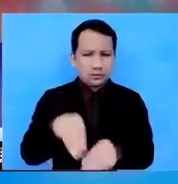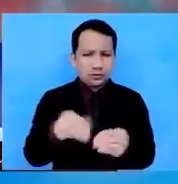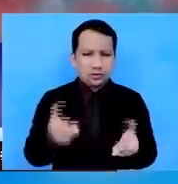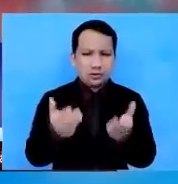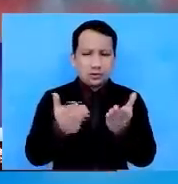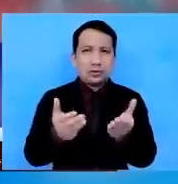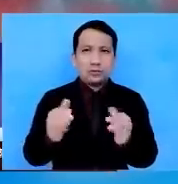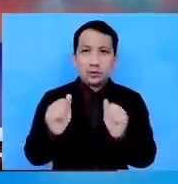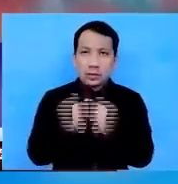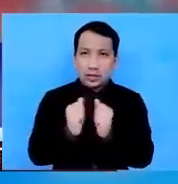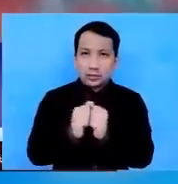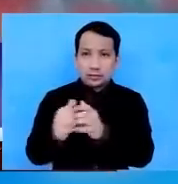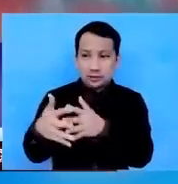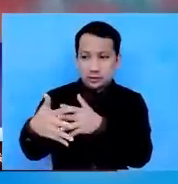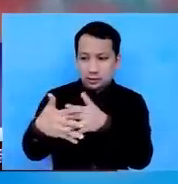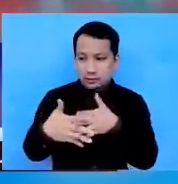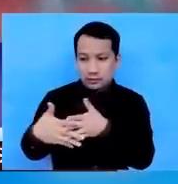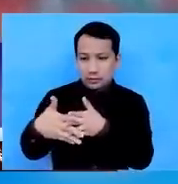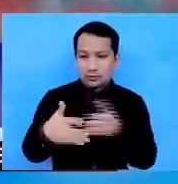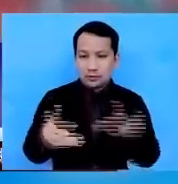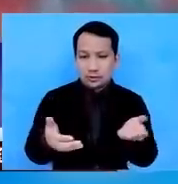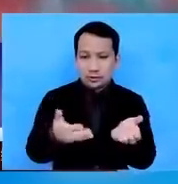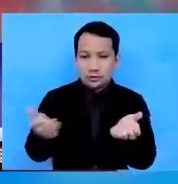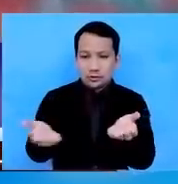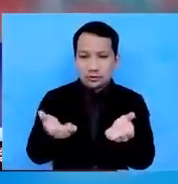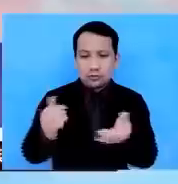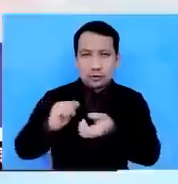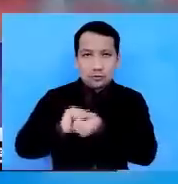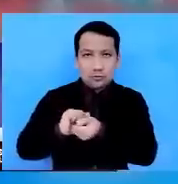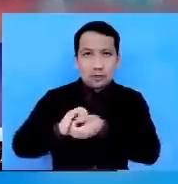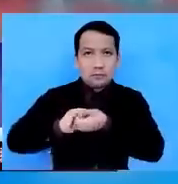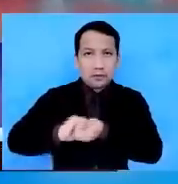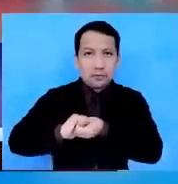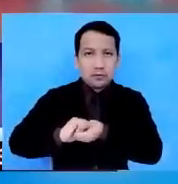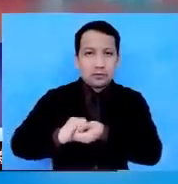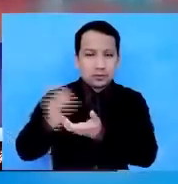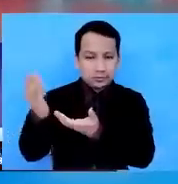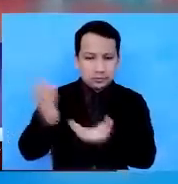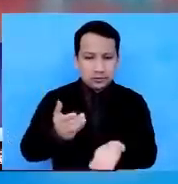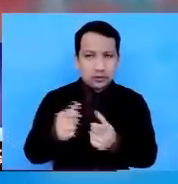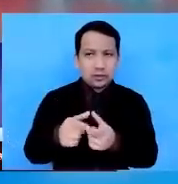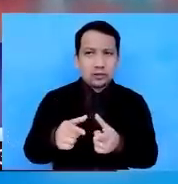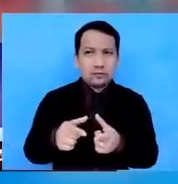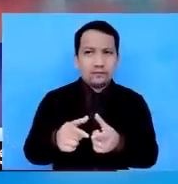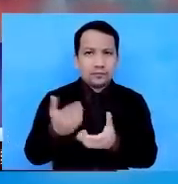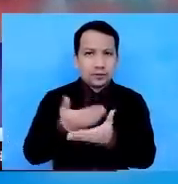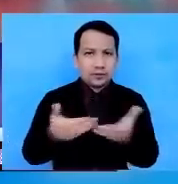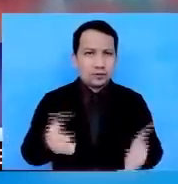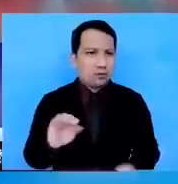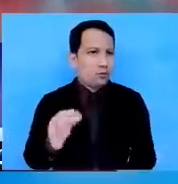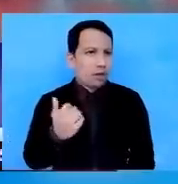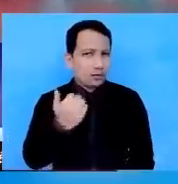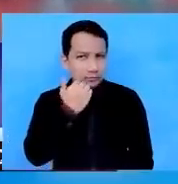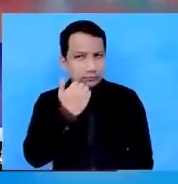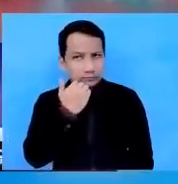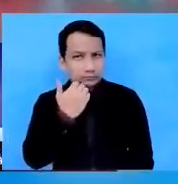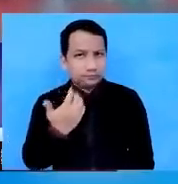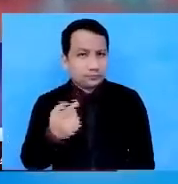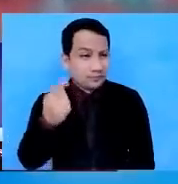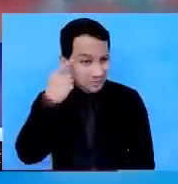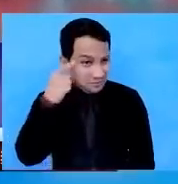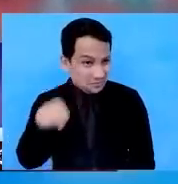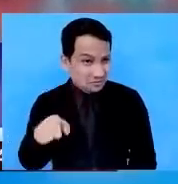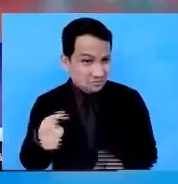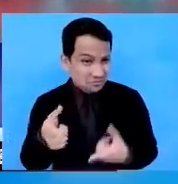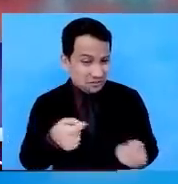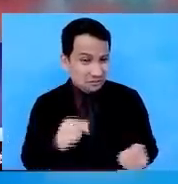with France helping us, with allies providing us equipment. I think there's nothing wrong. Do you think China would do that